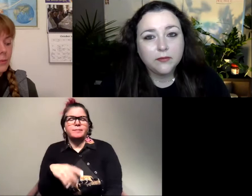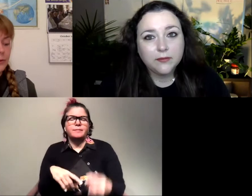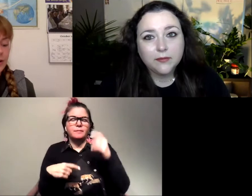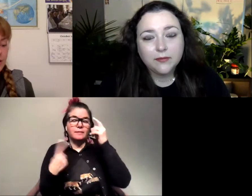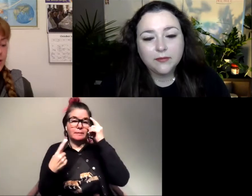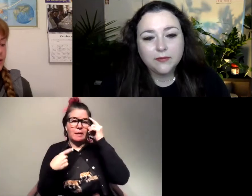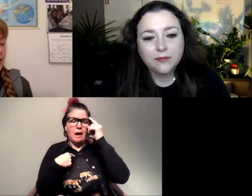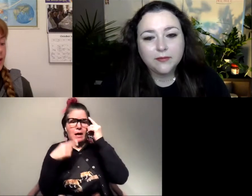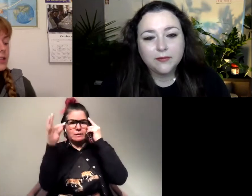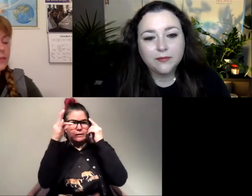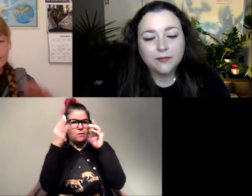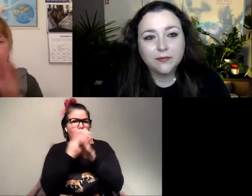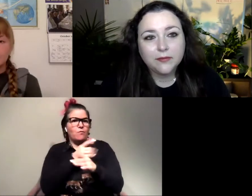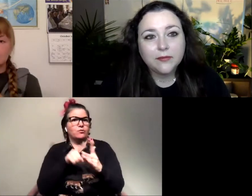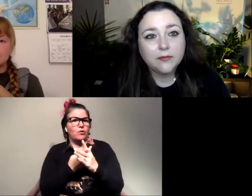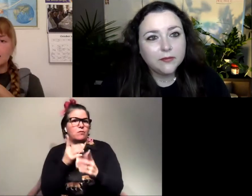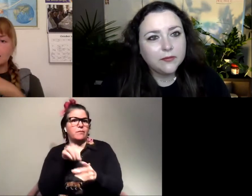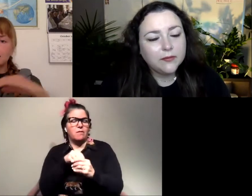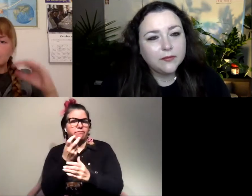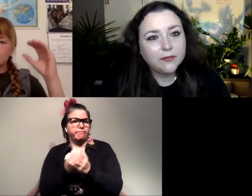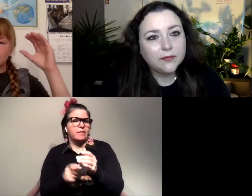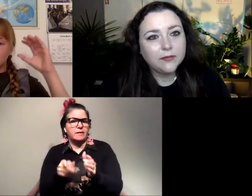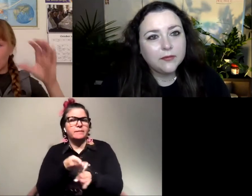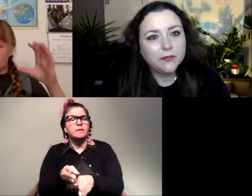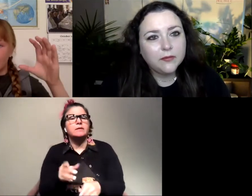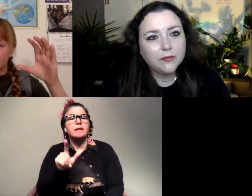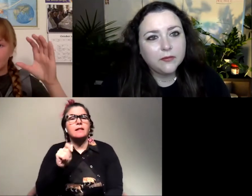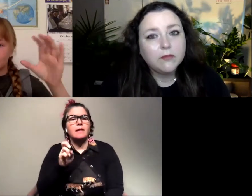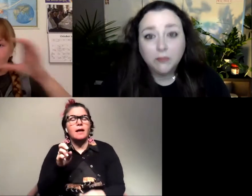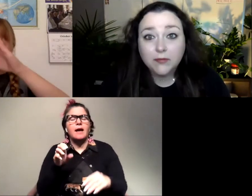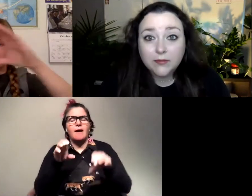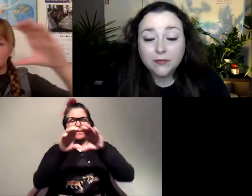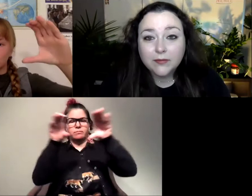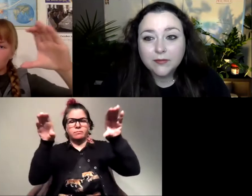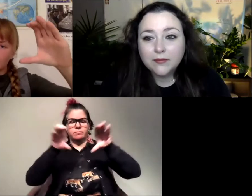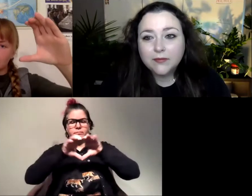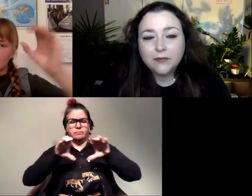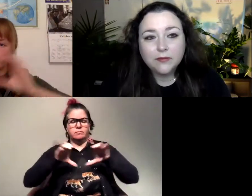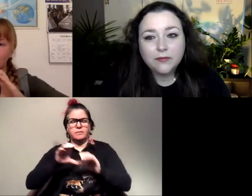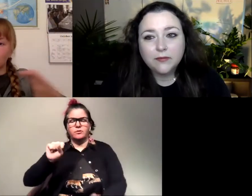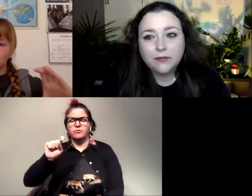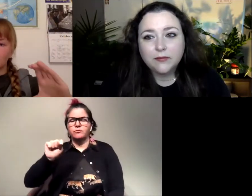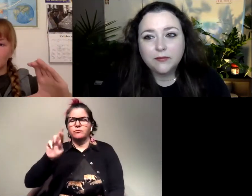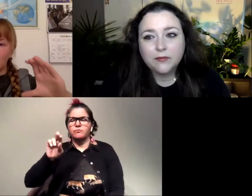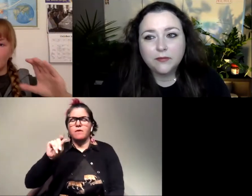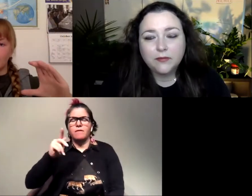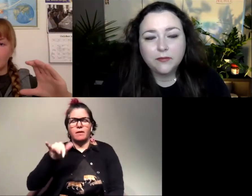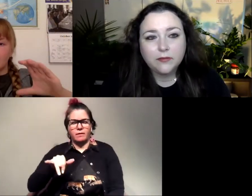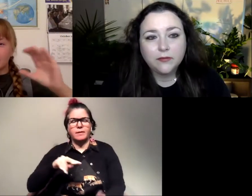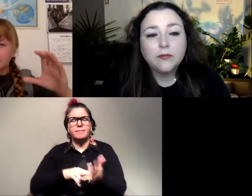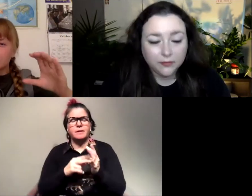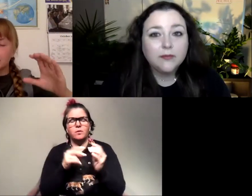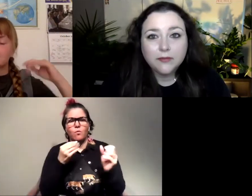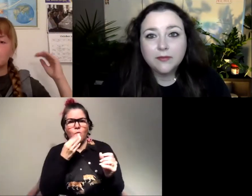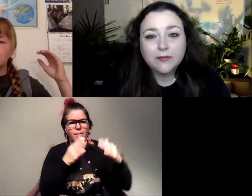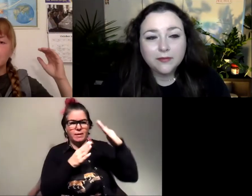know before I started doing lake ecology, is that lakes stratify. And what that means is that there's warm water at the top and cold water at the bottom, and they